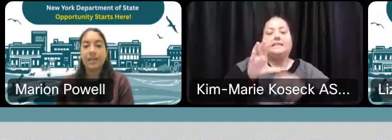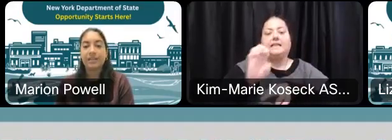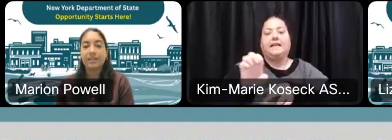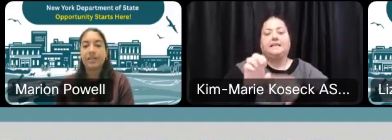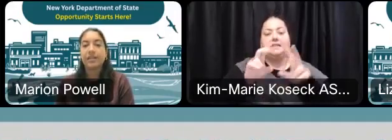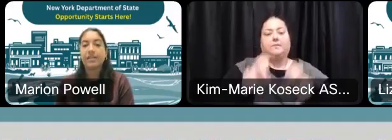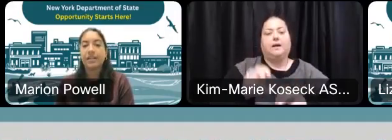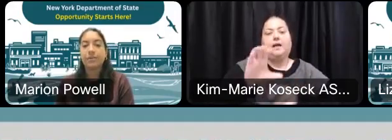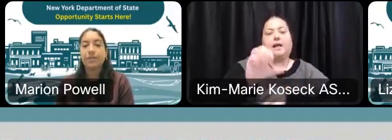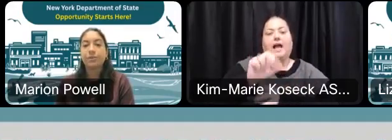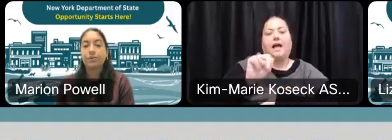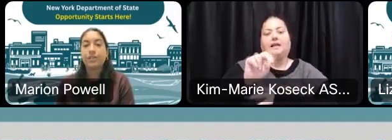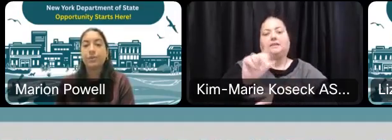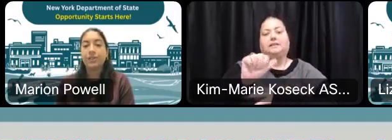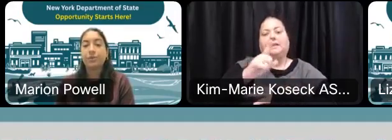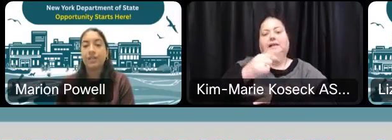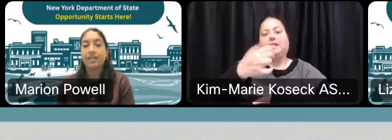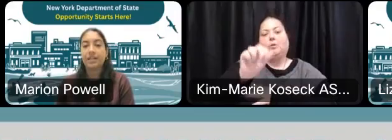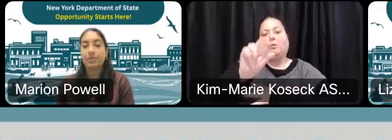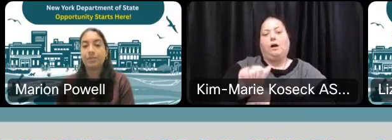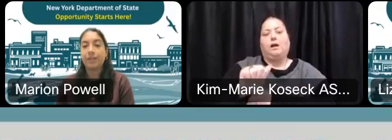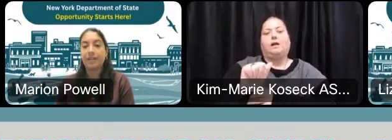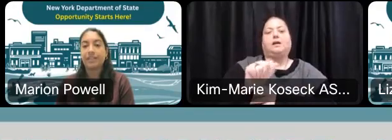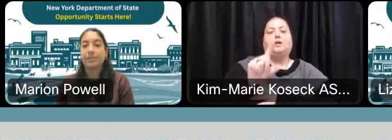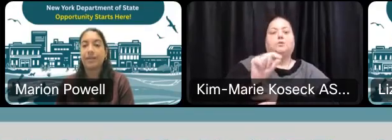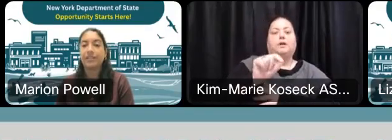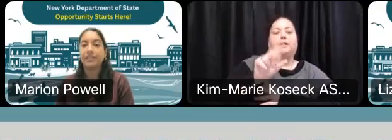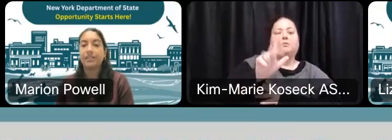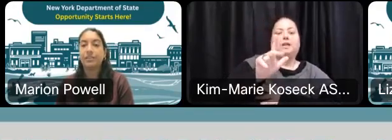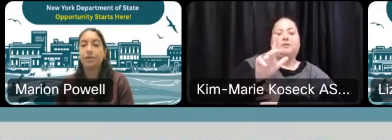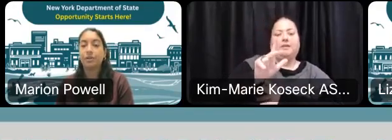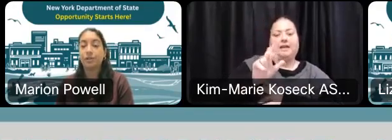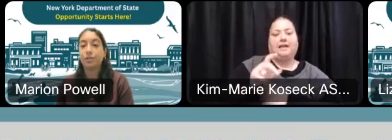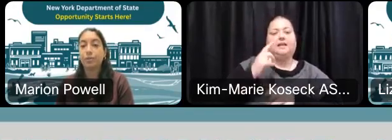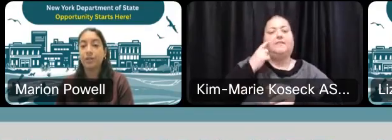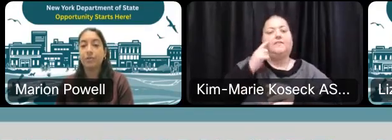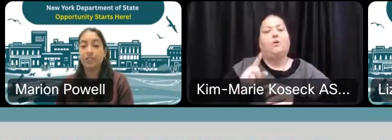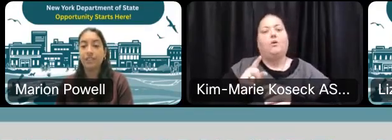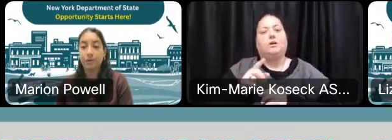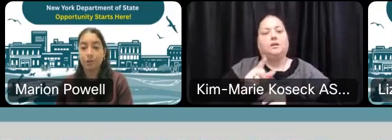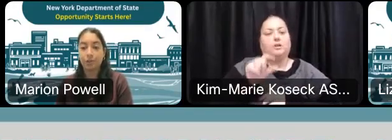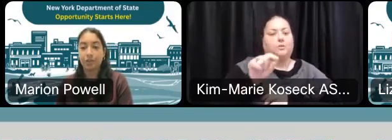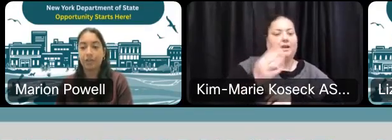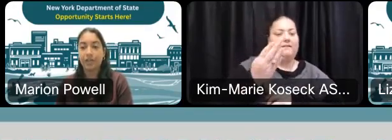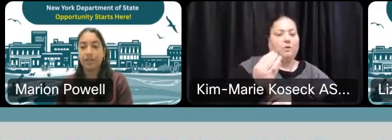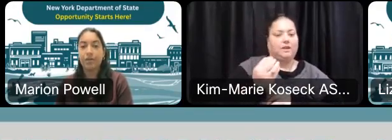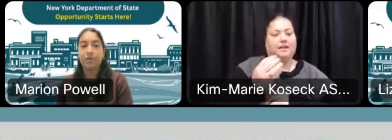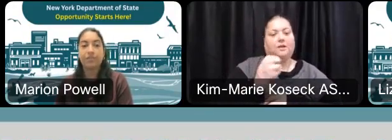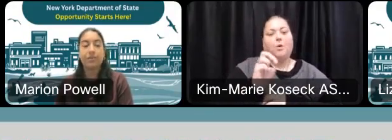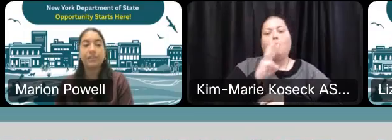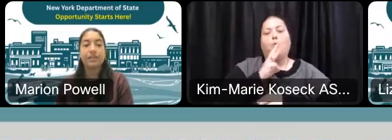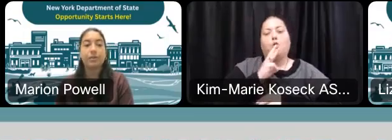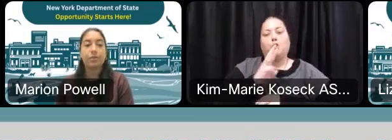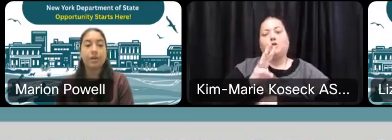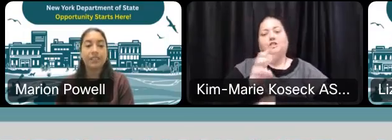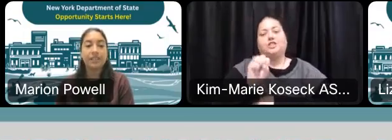9-element plan. Canandaigua's 2023 9-element plan expands on the 2014 watershed plan with a focus